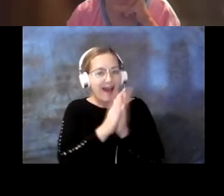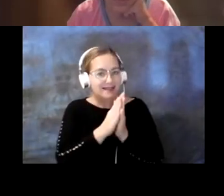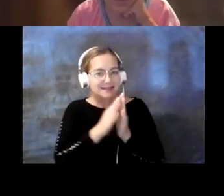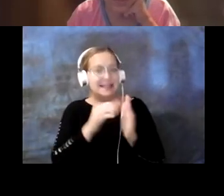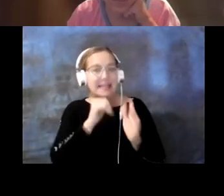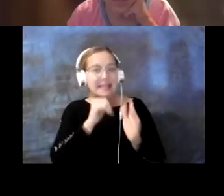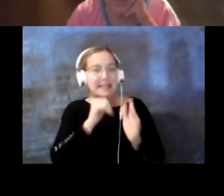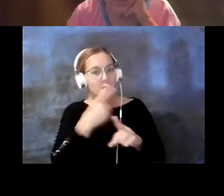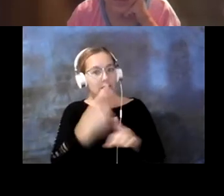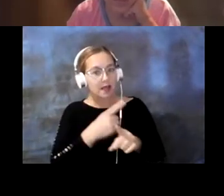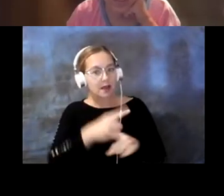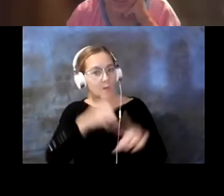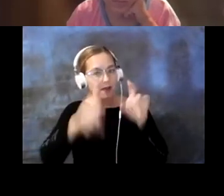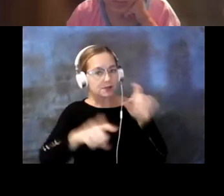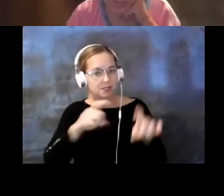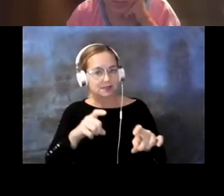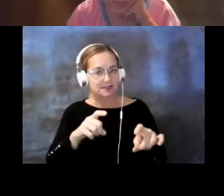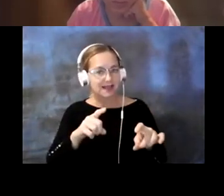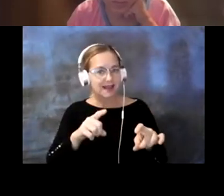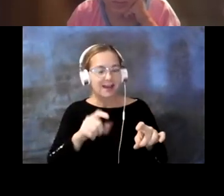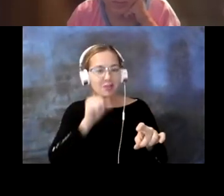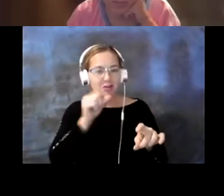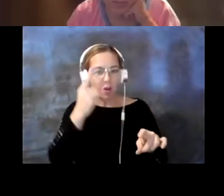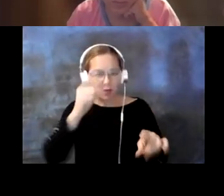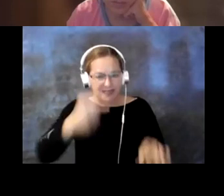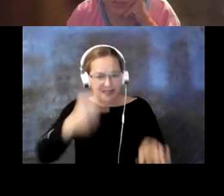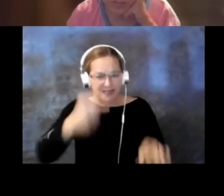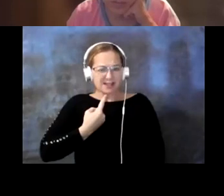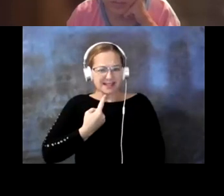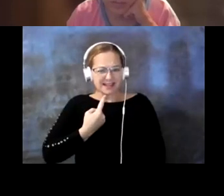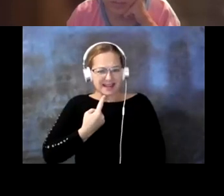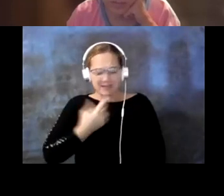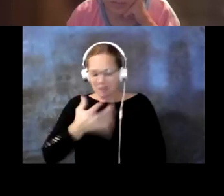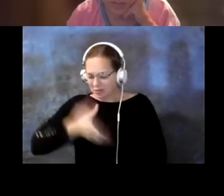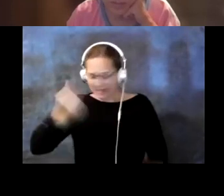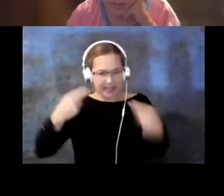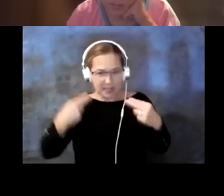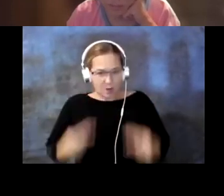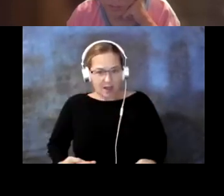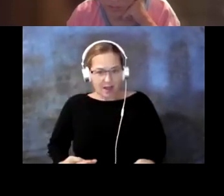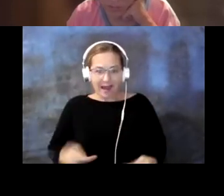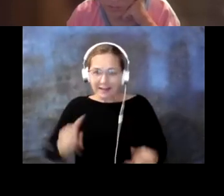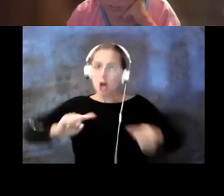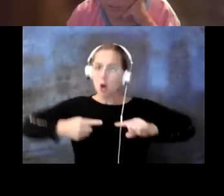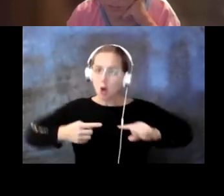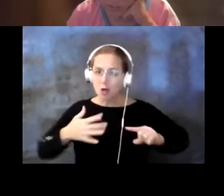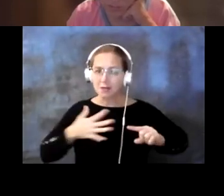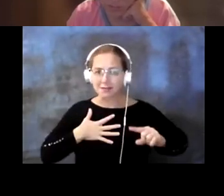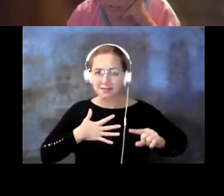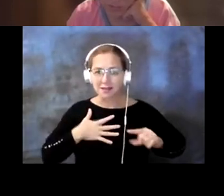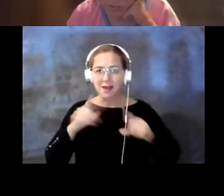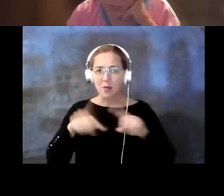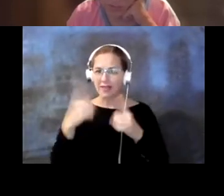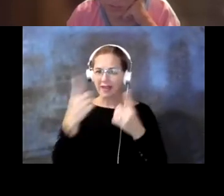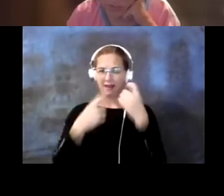that they're not just insulting, they're dehumanizing and they're hurtful when we get questions